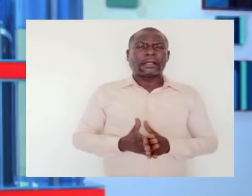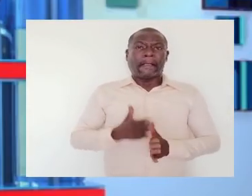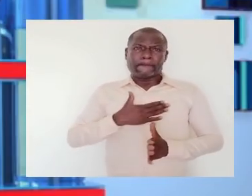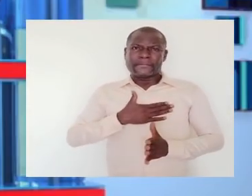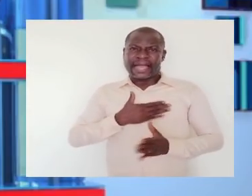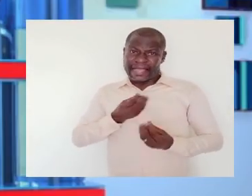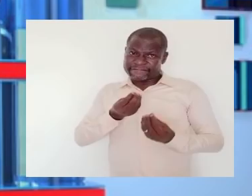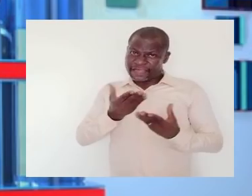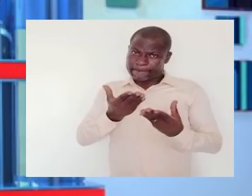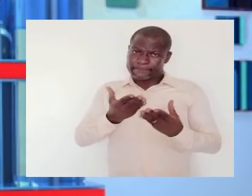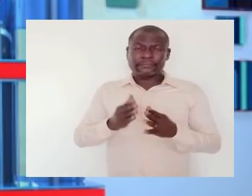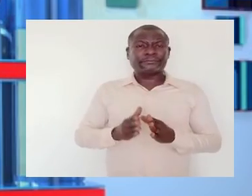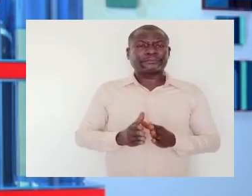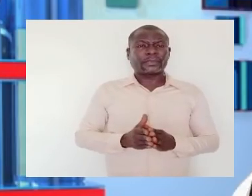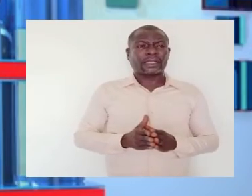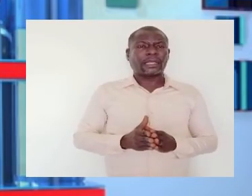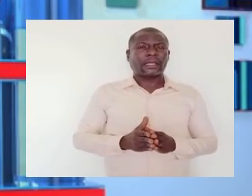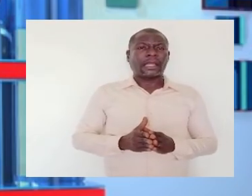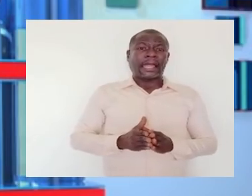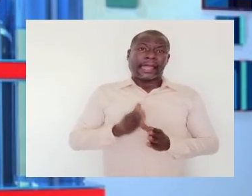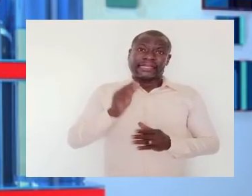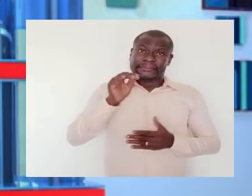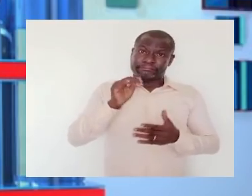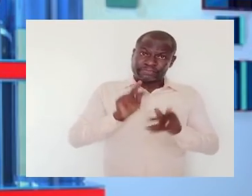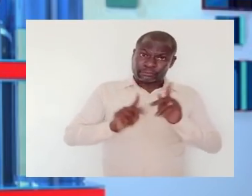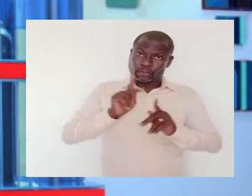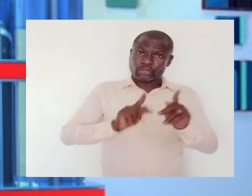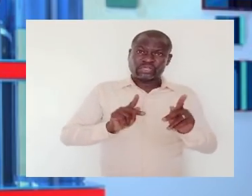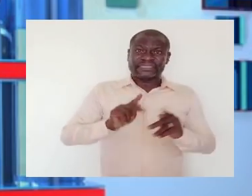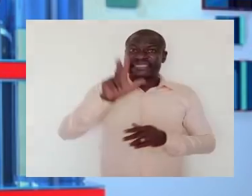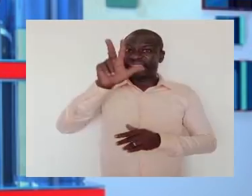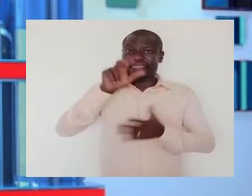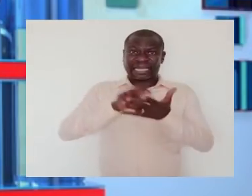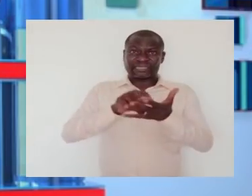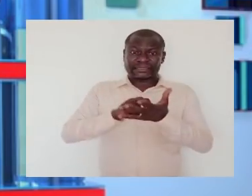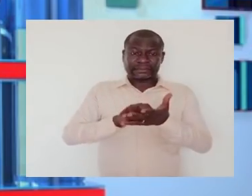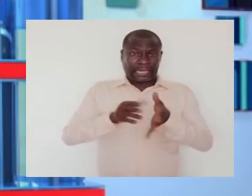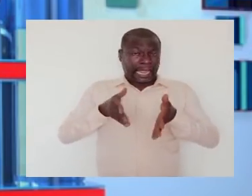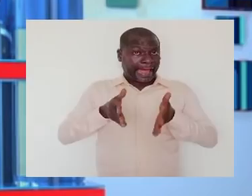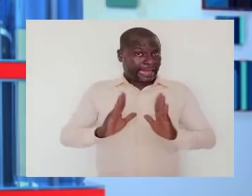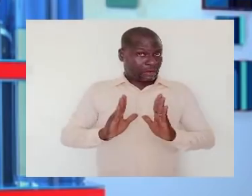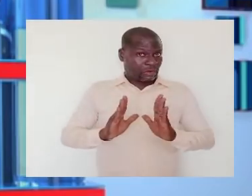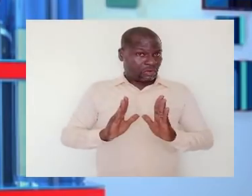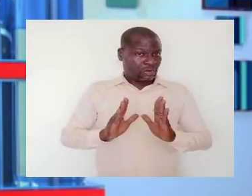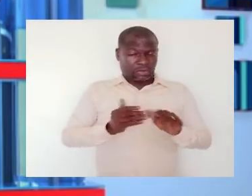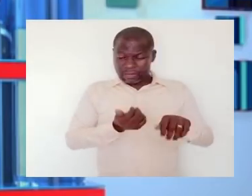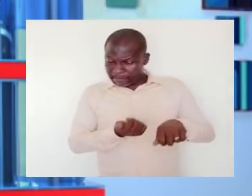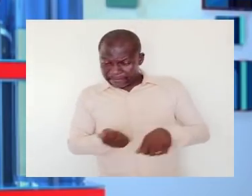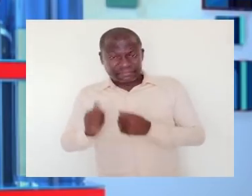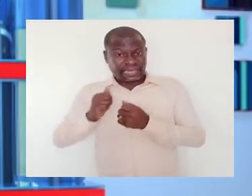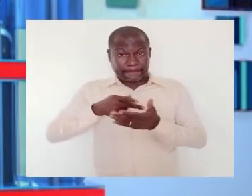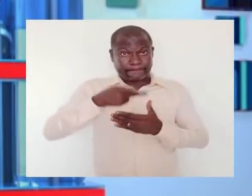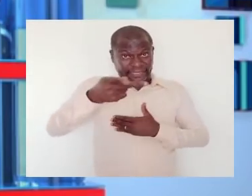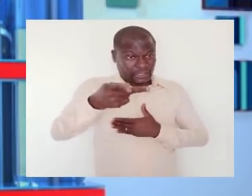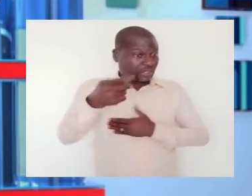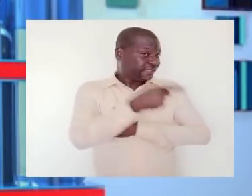makachira o sek sa enipa beye empem miensa Oma kwan ema yebo wo mu asu.